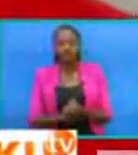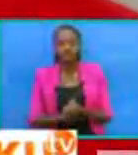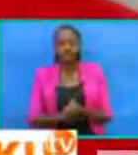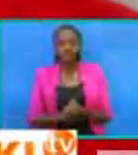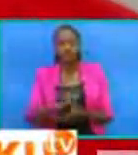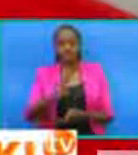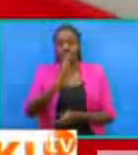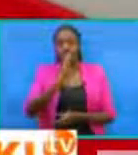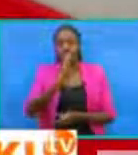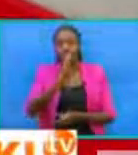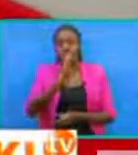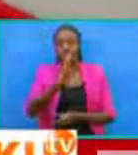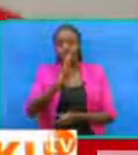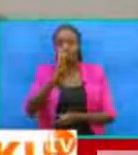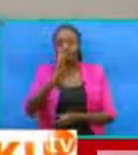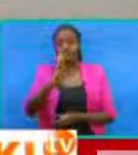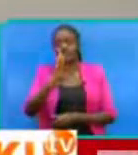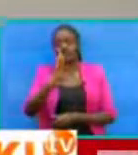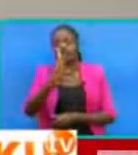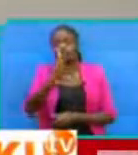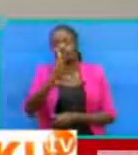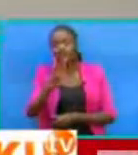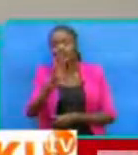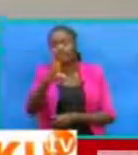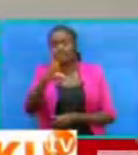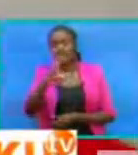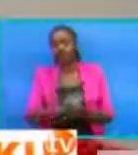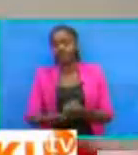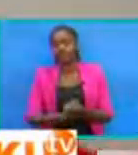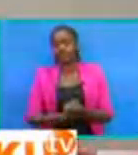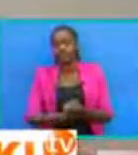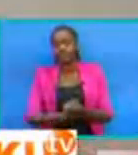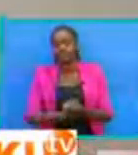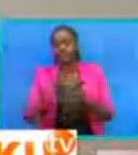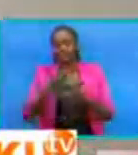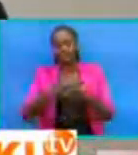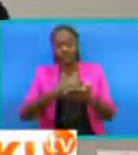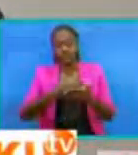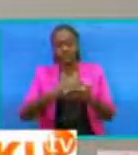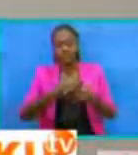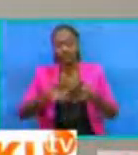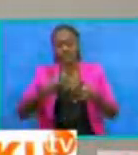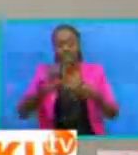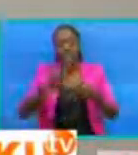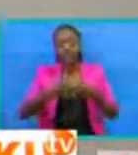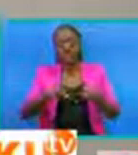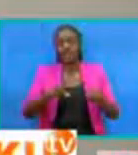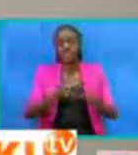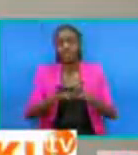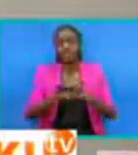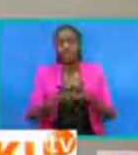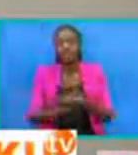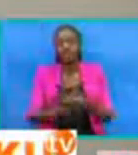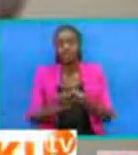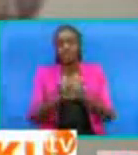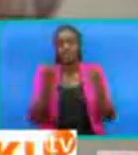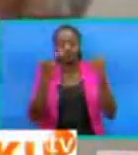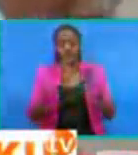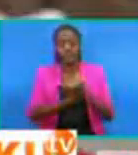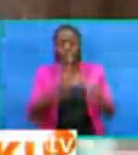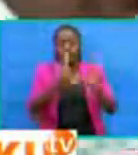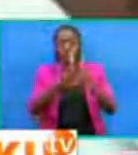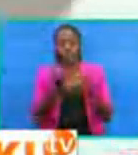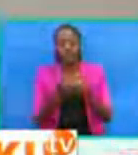DVC Academic, DVC Finance and Administration, and the respective registrars, chairs of